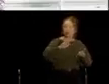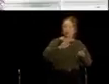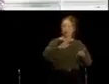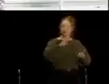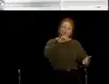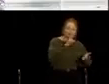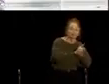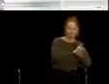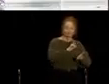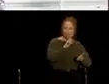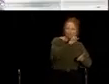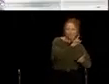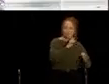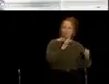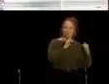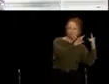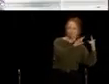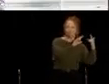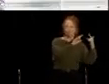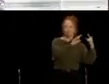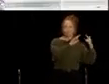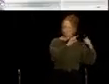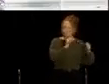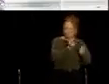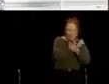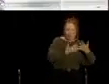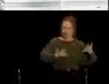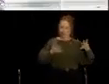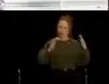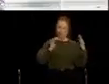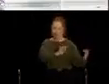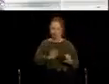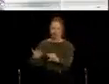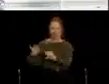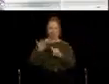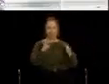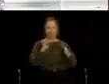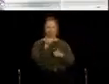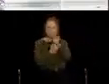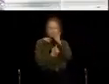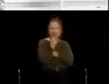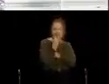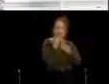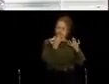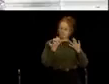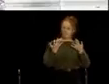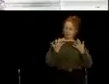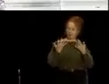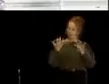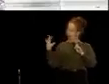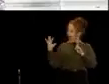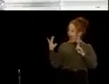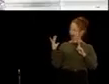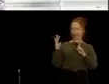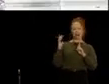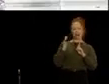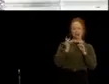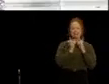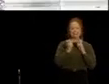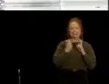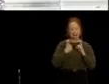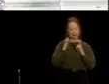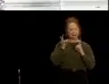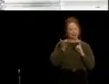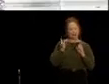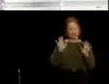bloomed. College was going to be where I had everybody knocking on my door eager to date me, because all of these people that I was going to